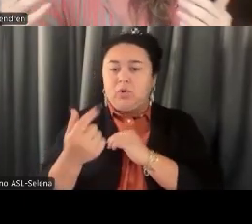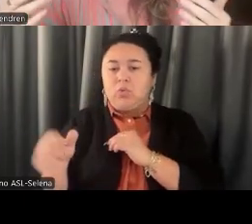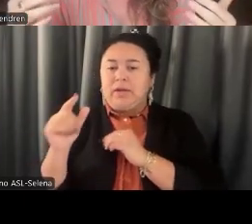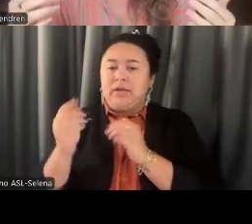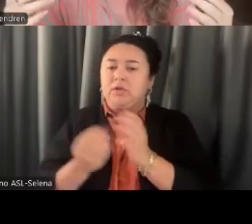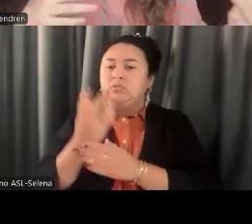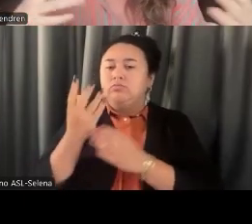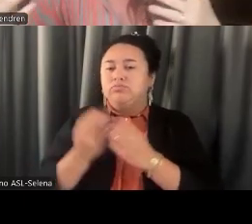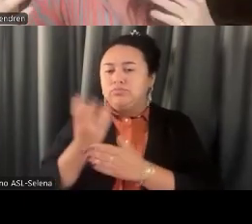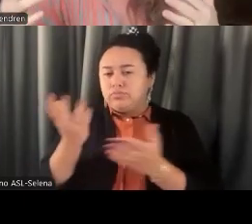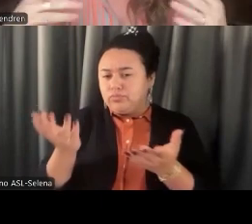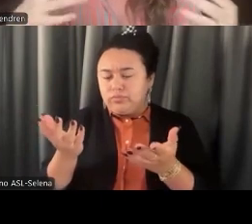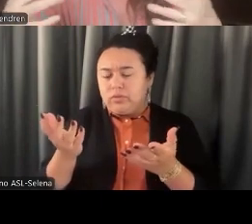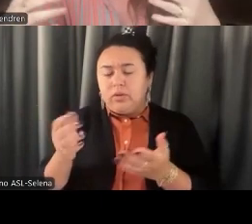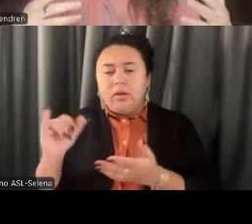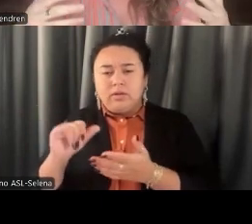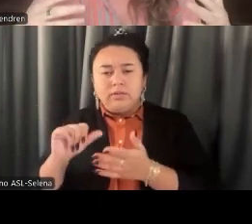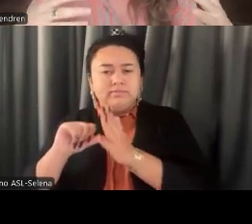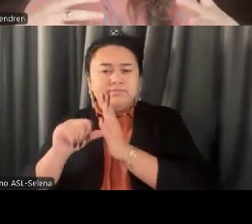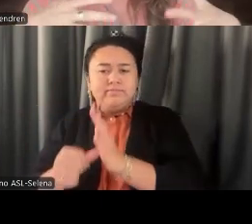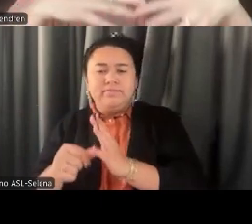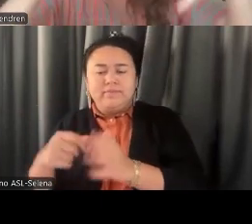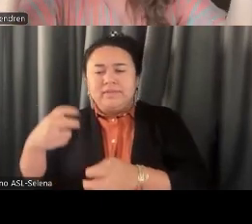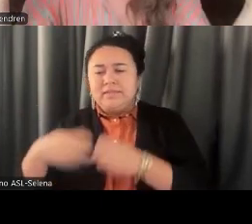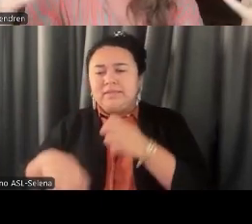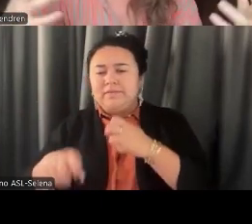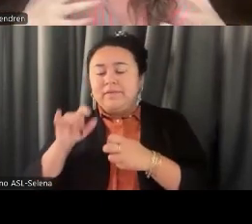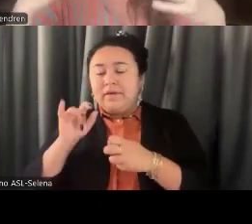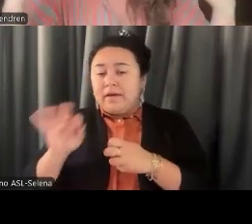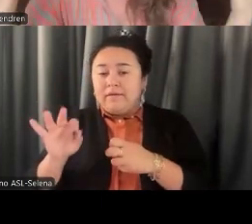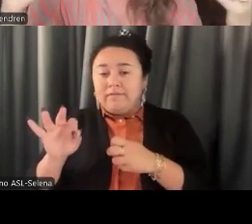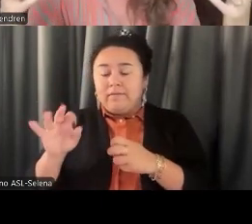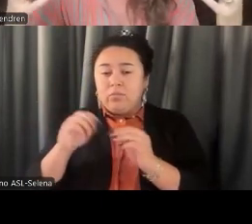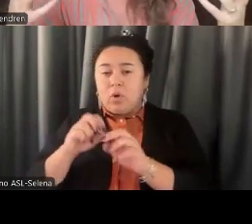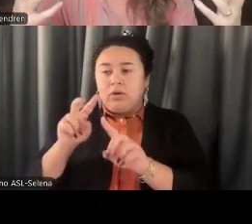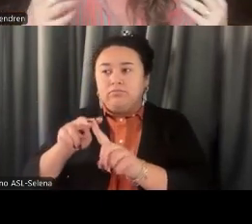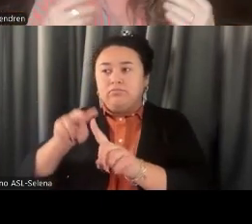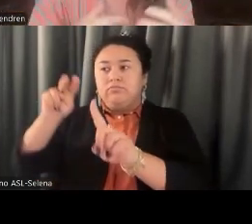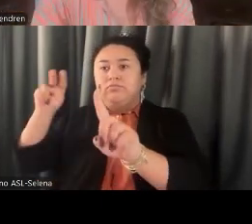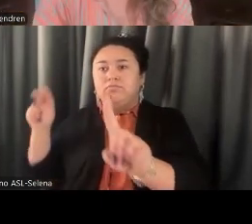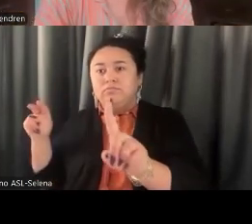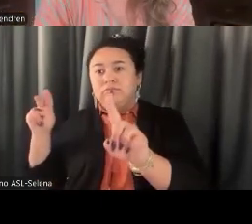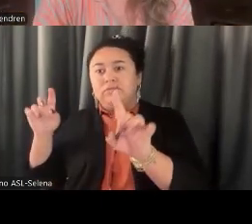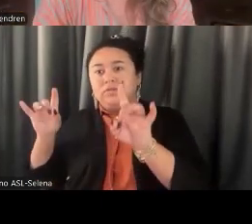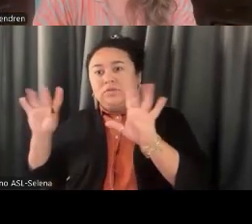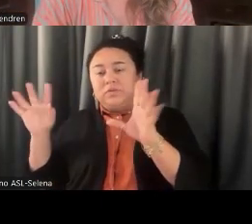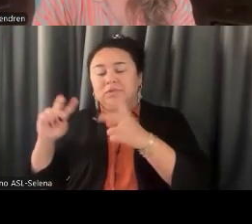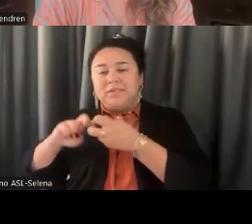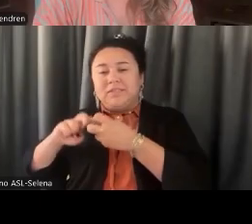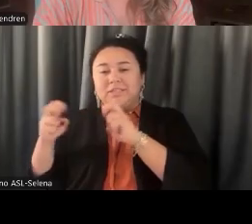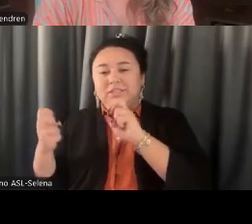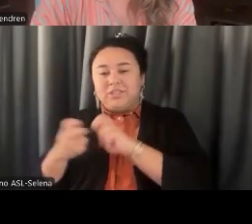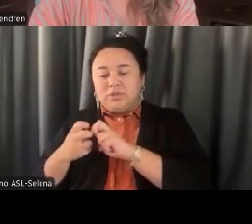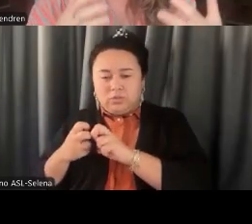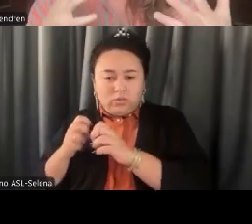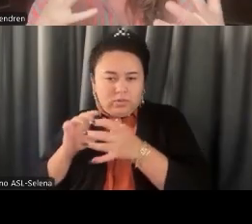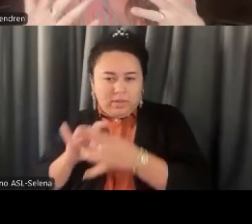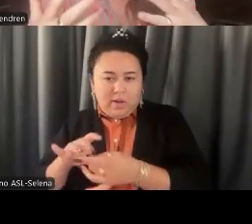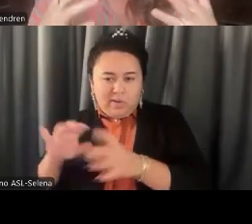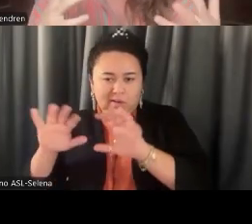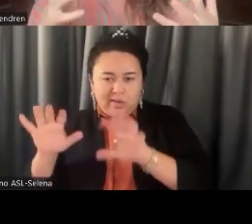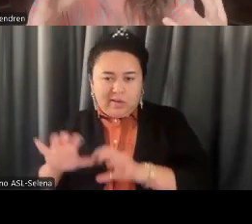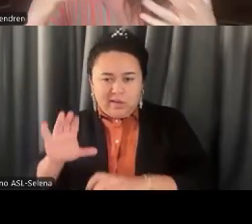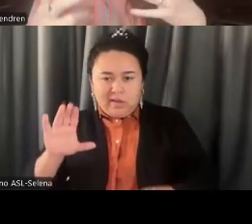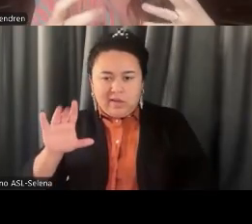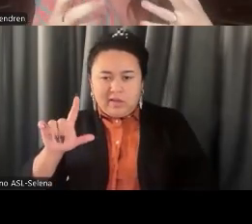then also pointing to the difficulty of a kind of macro meta-crisis issue that is climate. So it